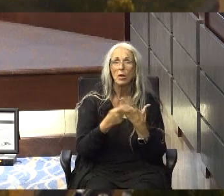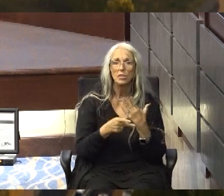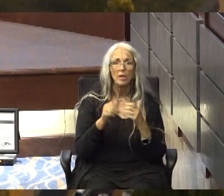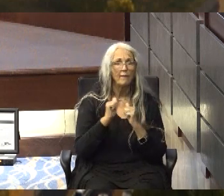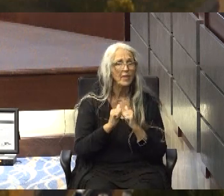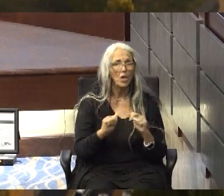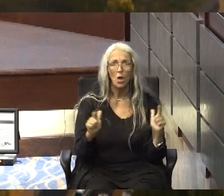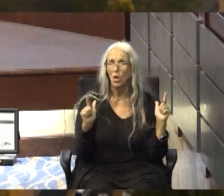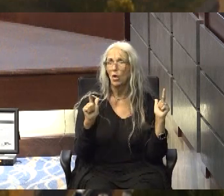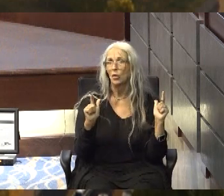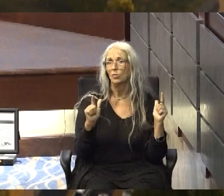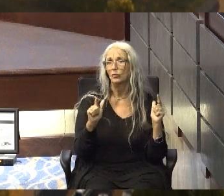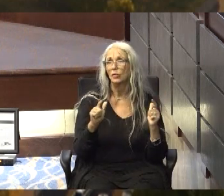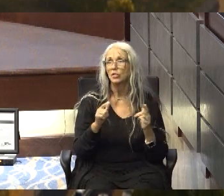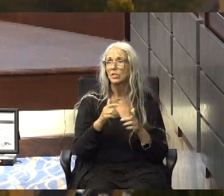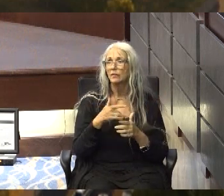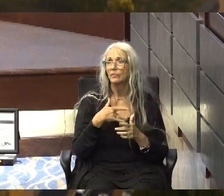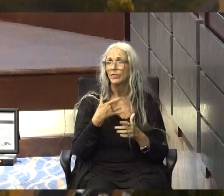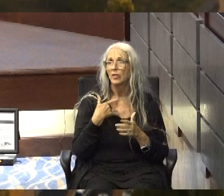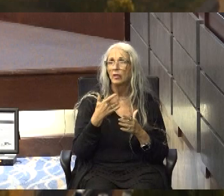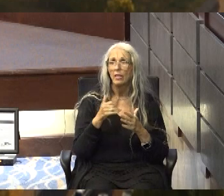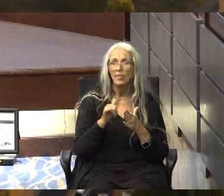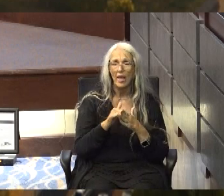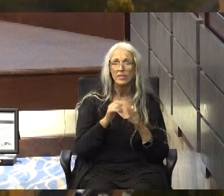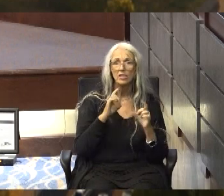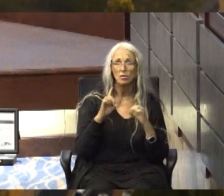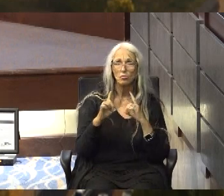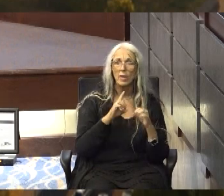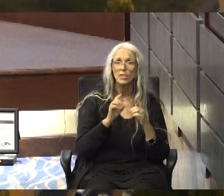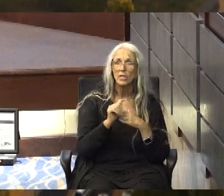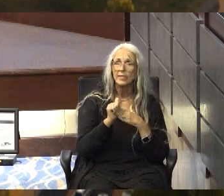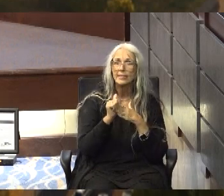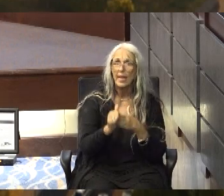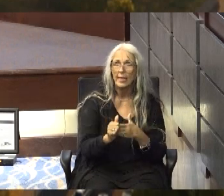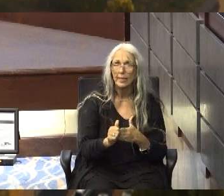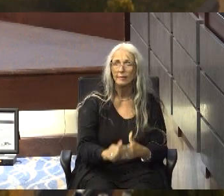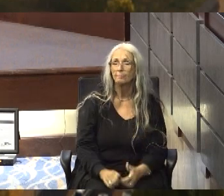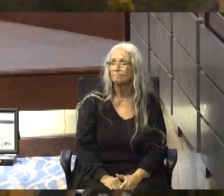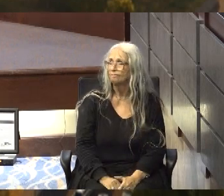So we're thrilled for the direction this is heading.